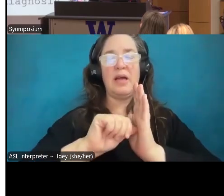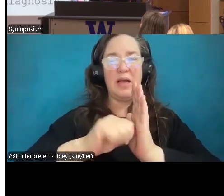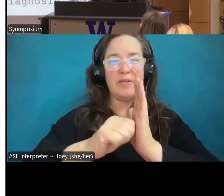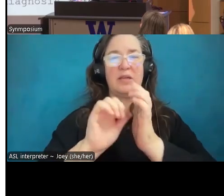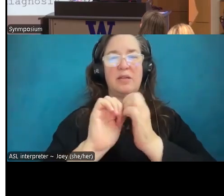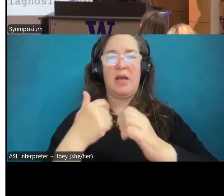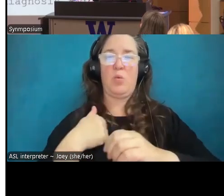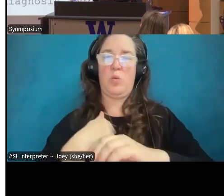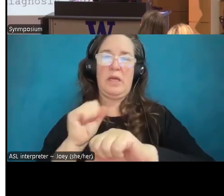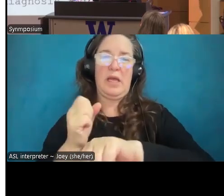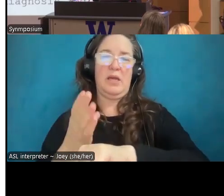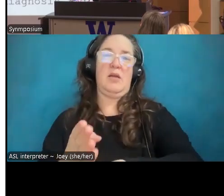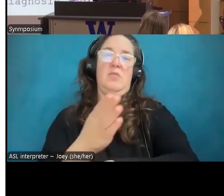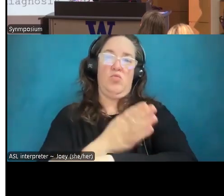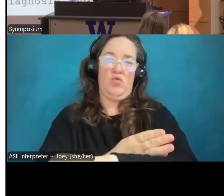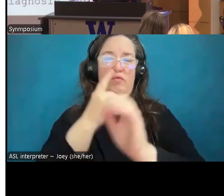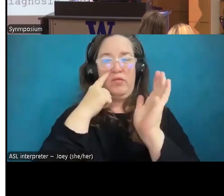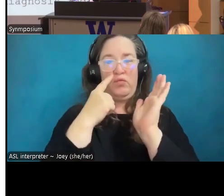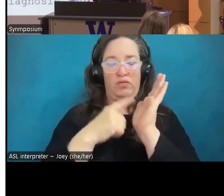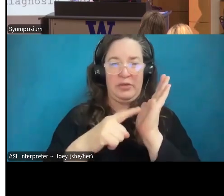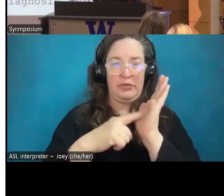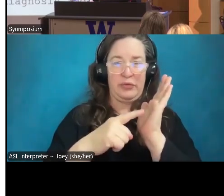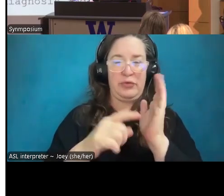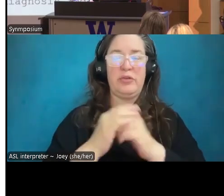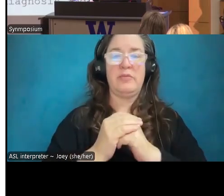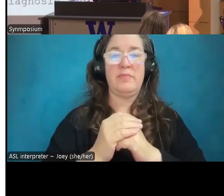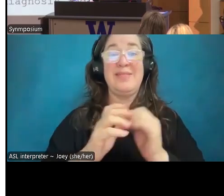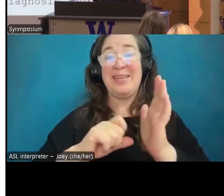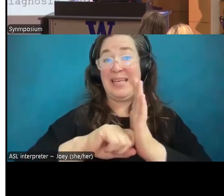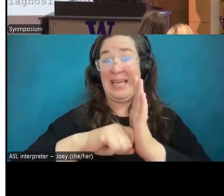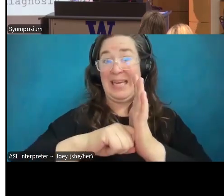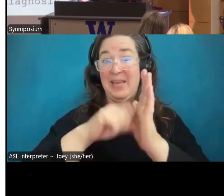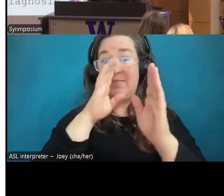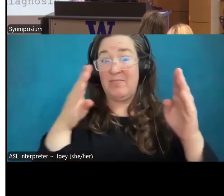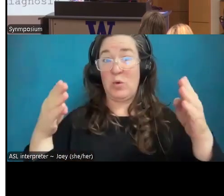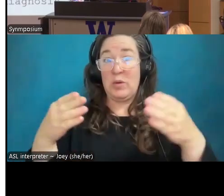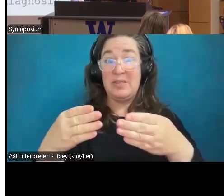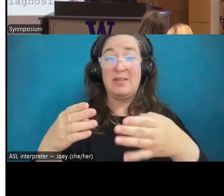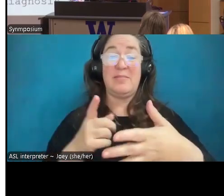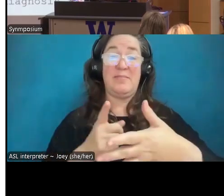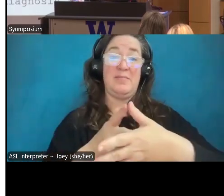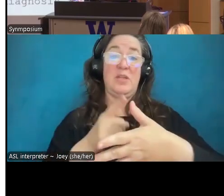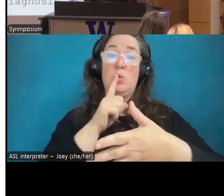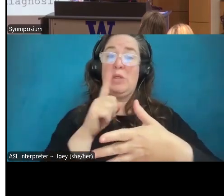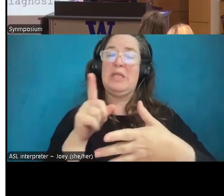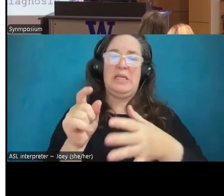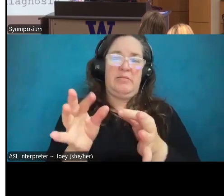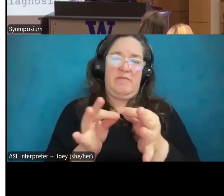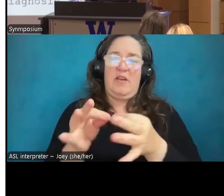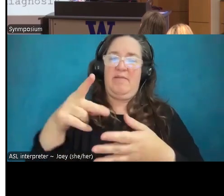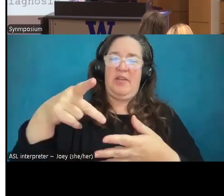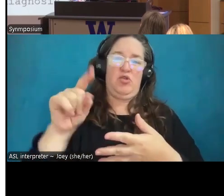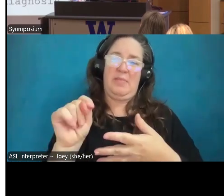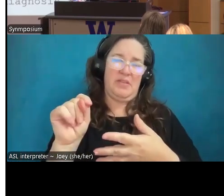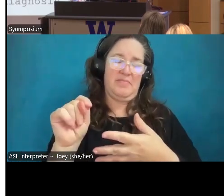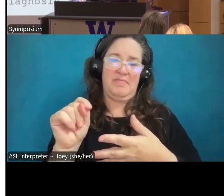improved bolstering of research. The key items that were addressed were, we really need to define these phenotypes. If we